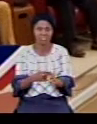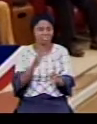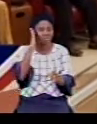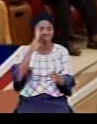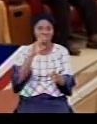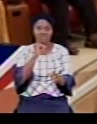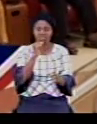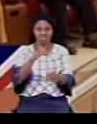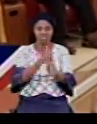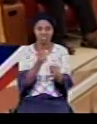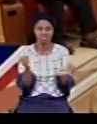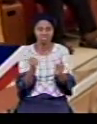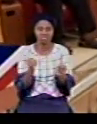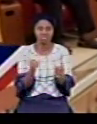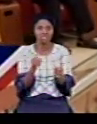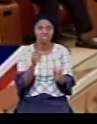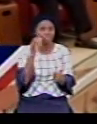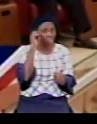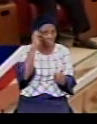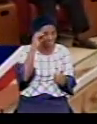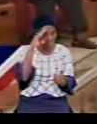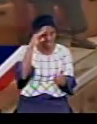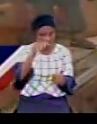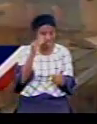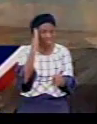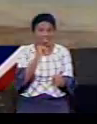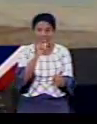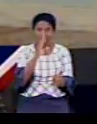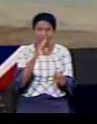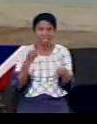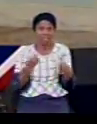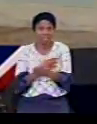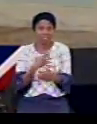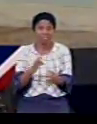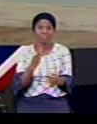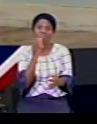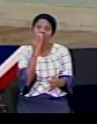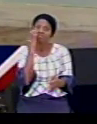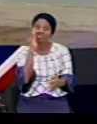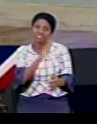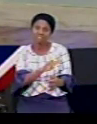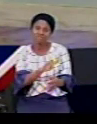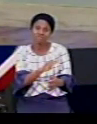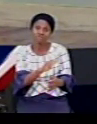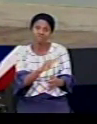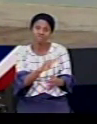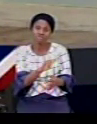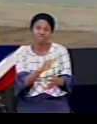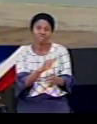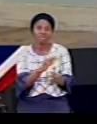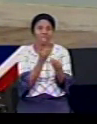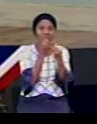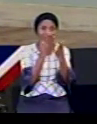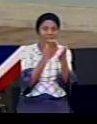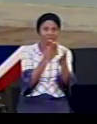faith. He shall not be afraid of evil tidings. His heart is